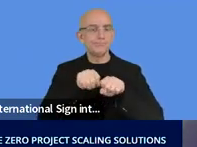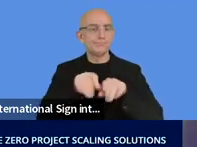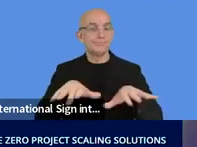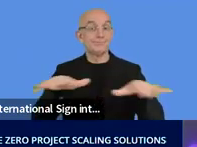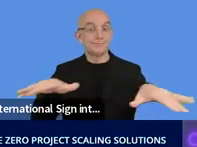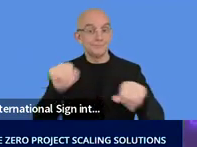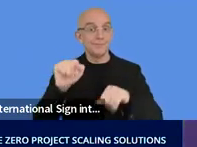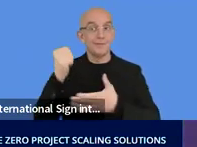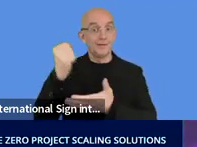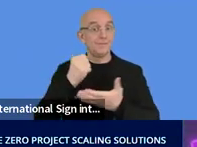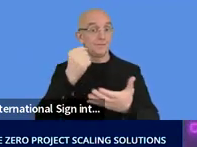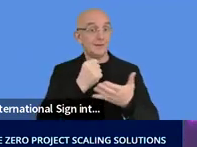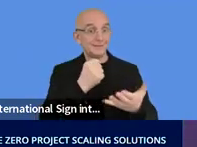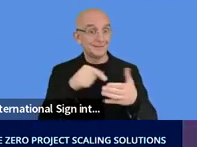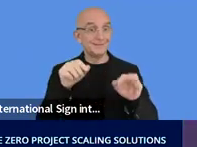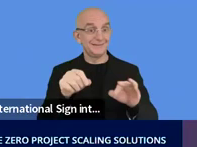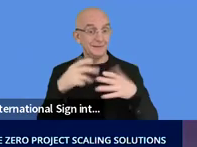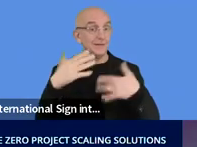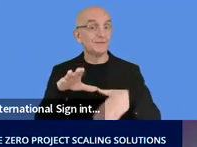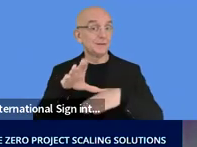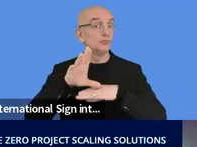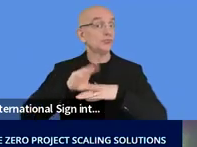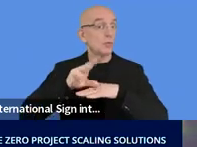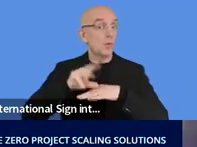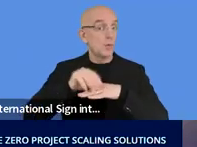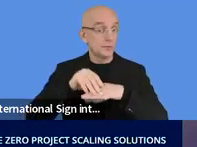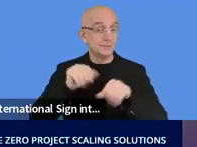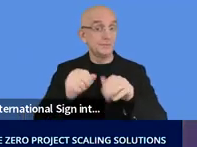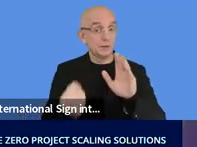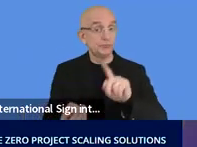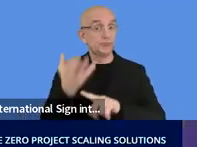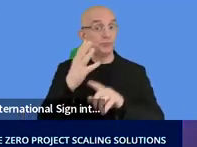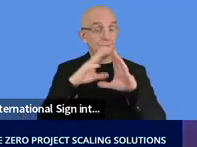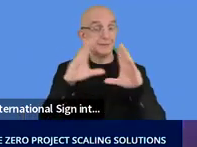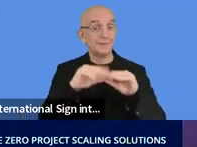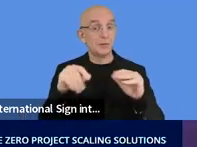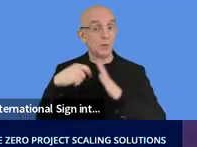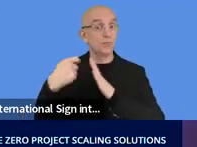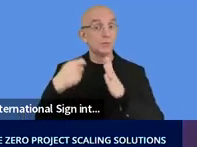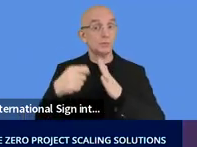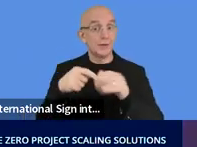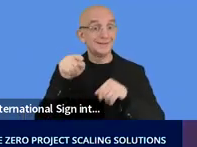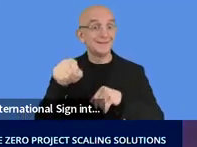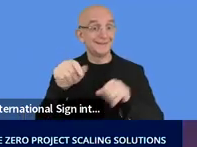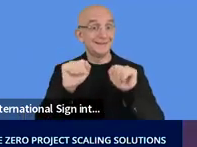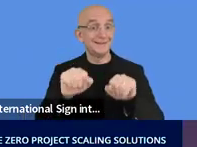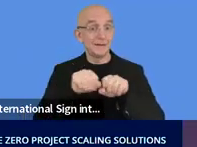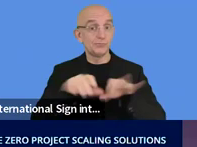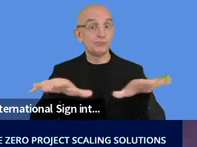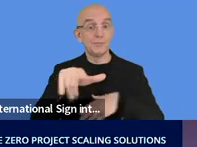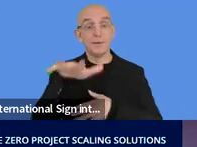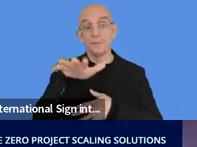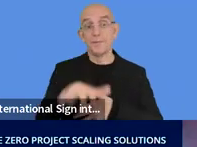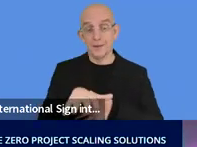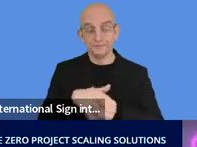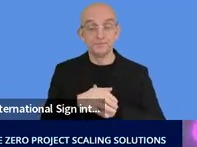May. So be on the lookout for that. All four of the series of webinars that we are doing, the fourth one being today, we're wrapping